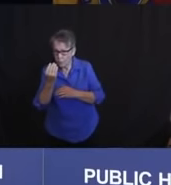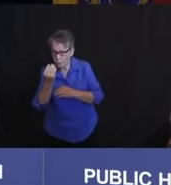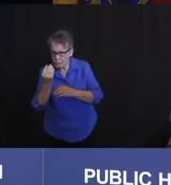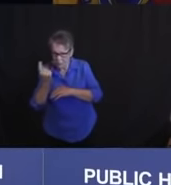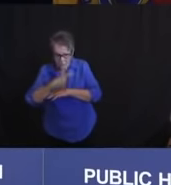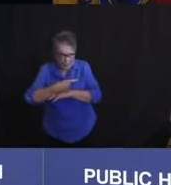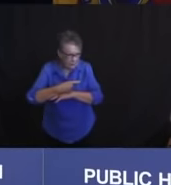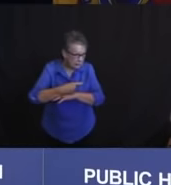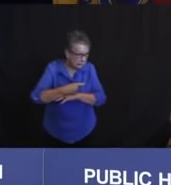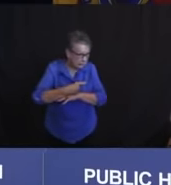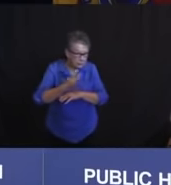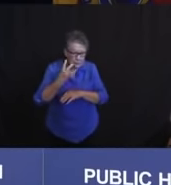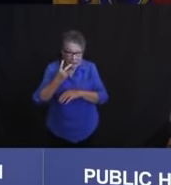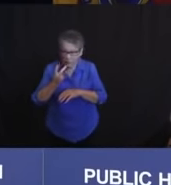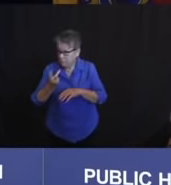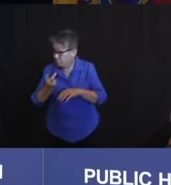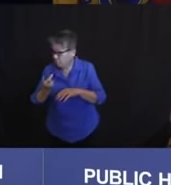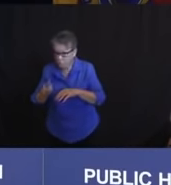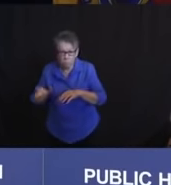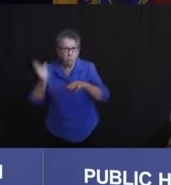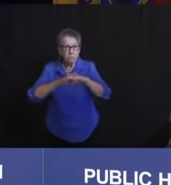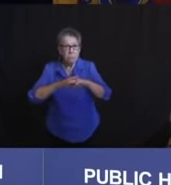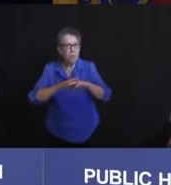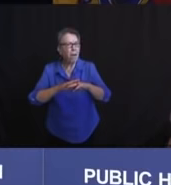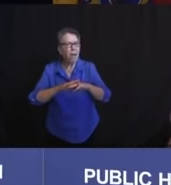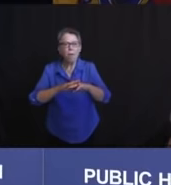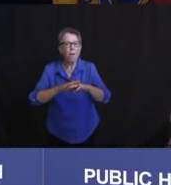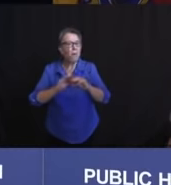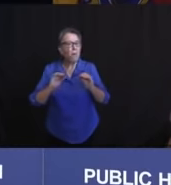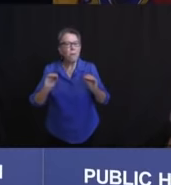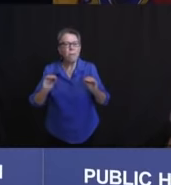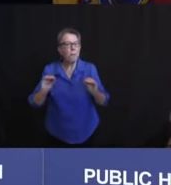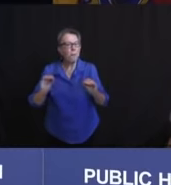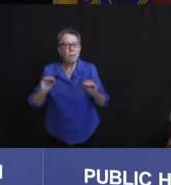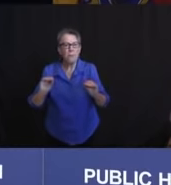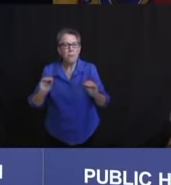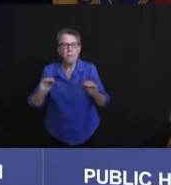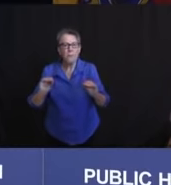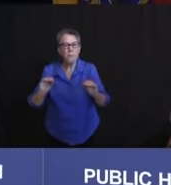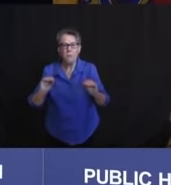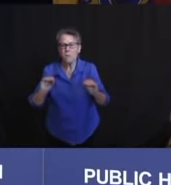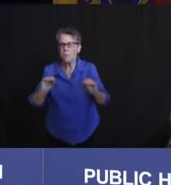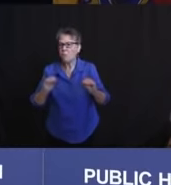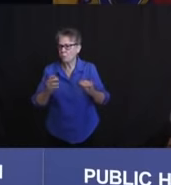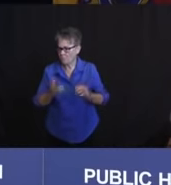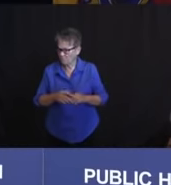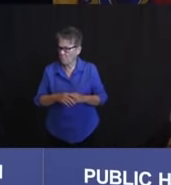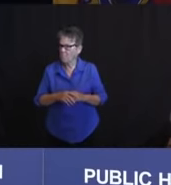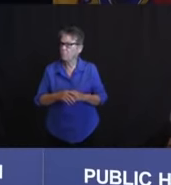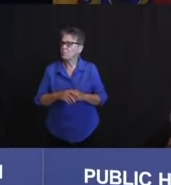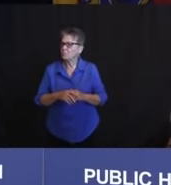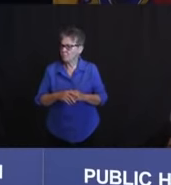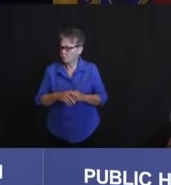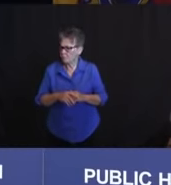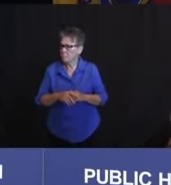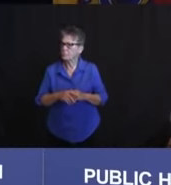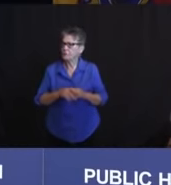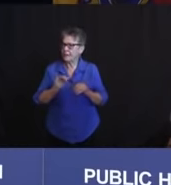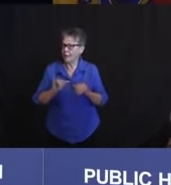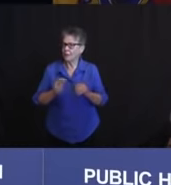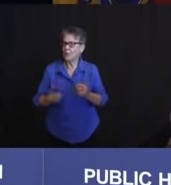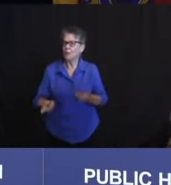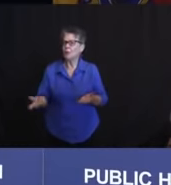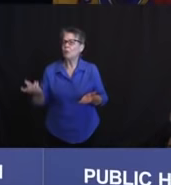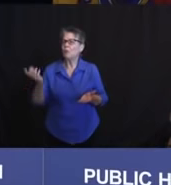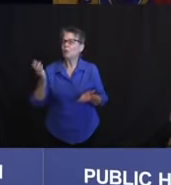or in our county level epidemic curves. But that said, again, just to reiterate the message that we don't want to have any sort of